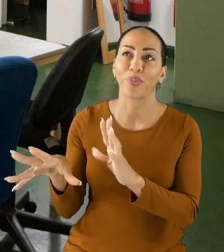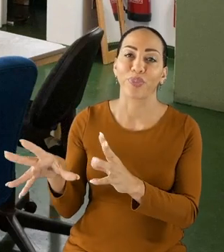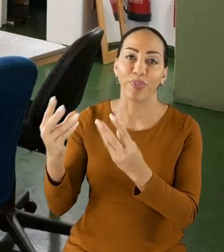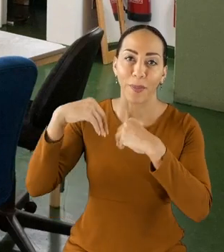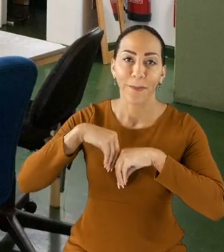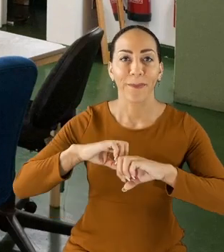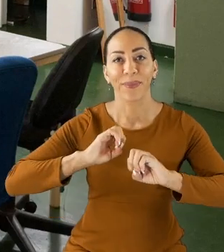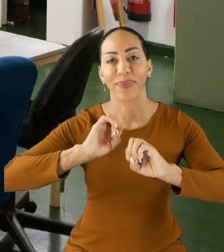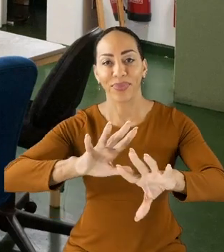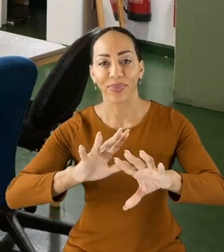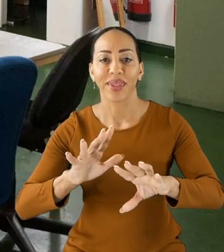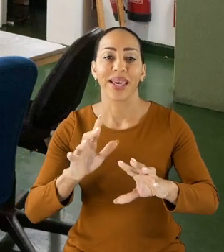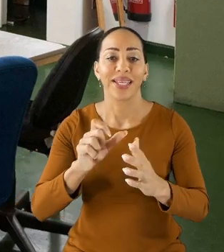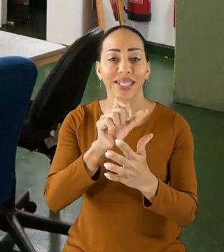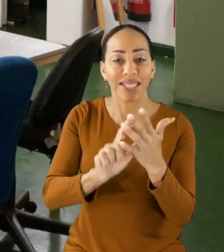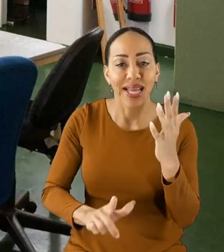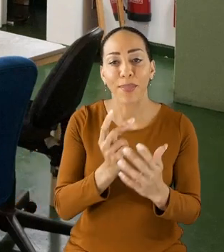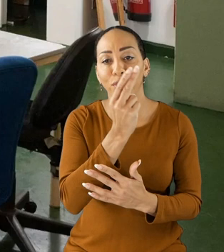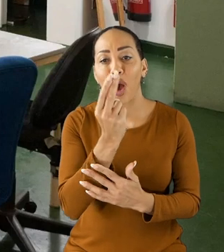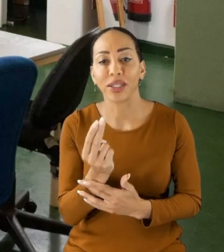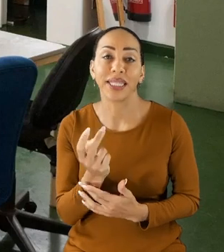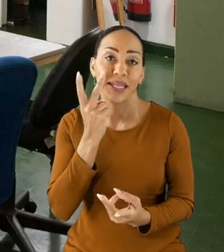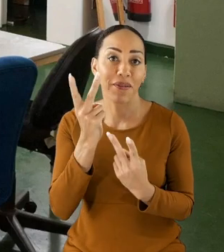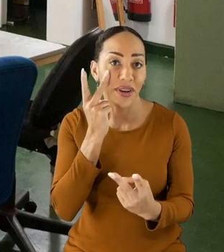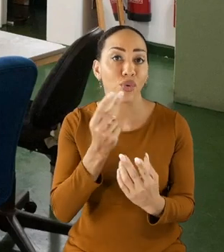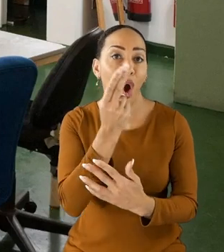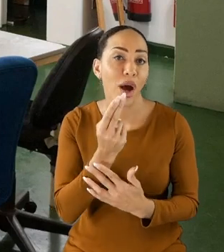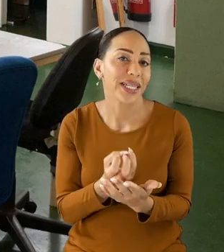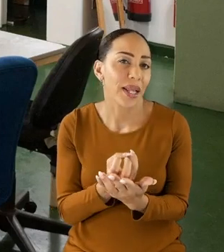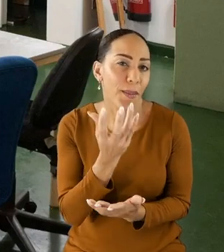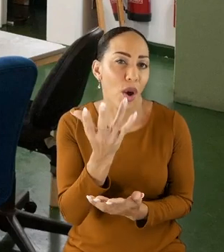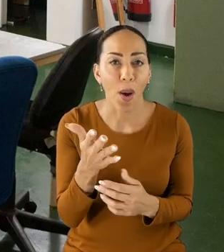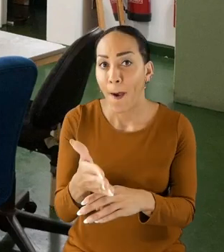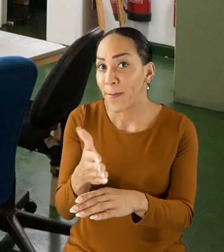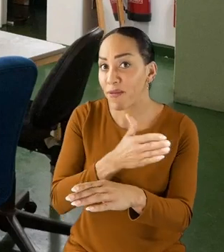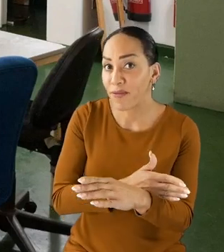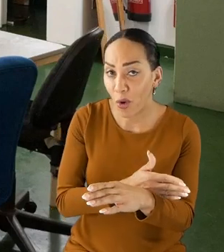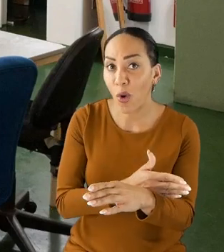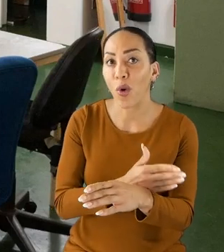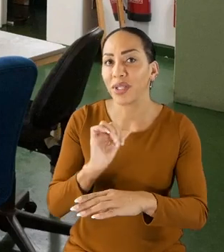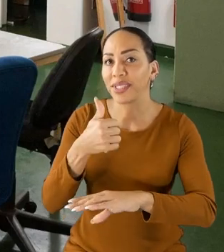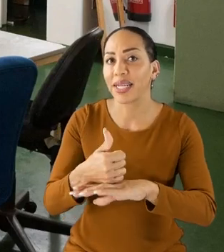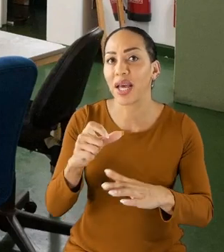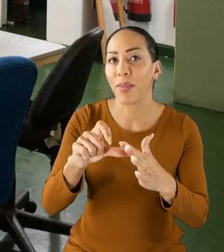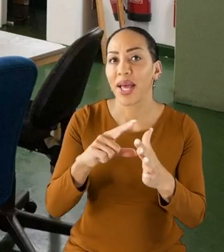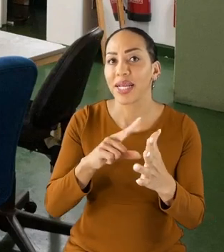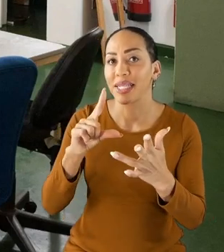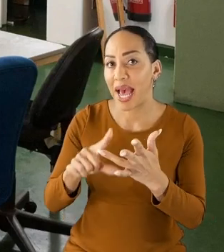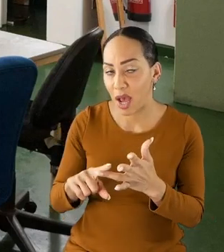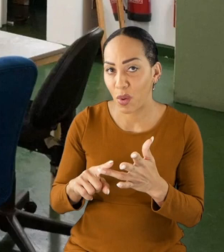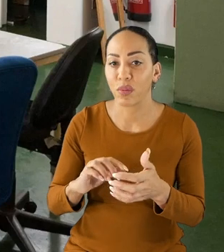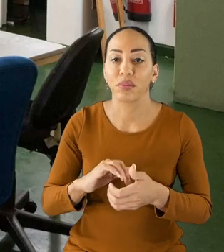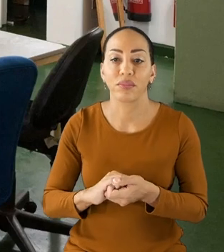Colin is a disabled artist himself. He's a visual artist and poet. And prior to setting up Disability Arts